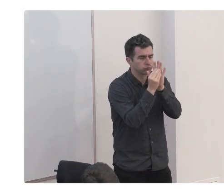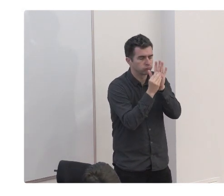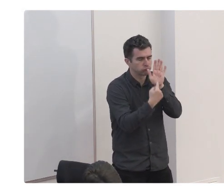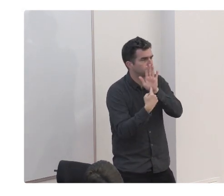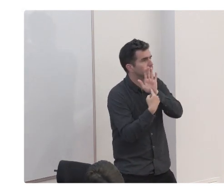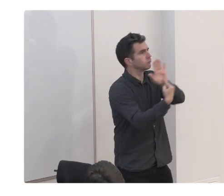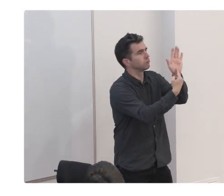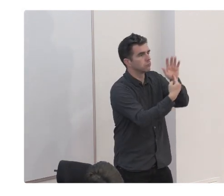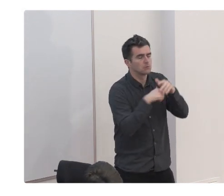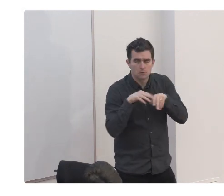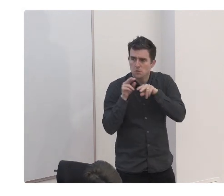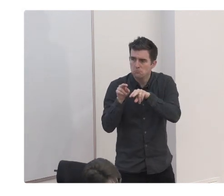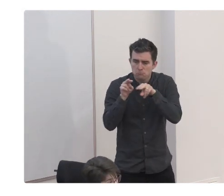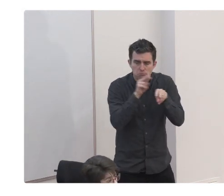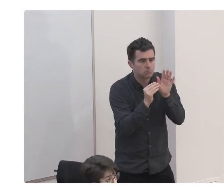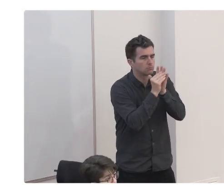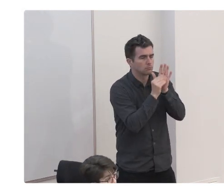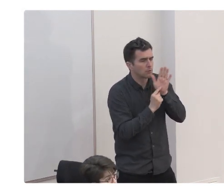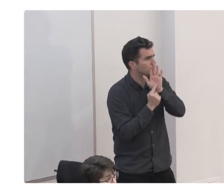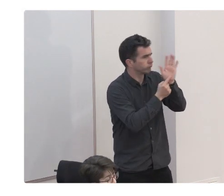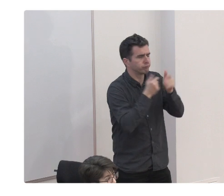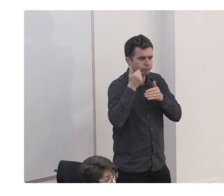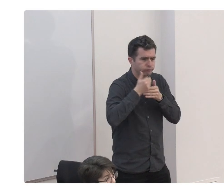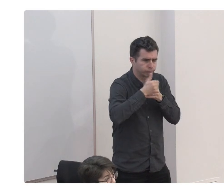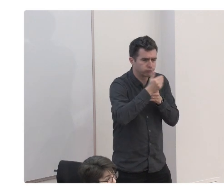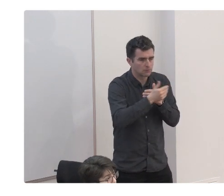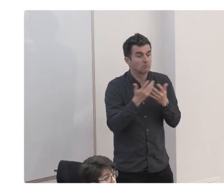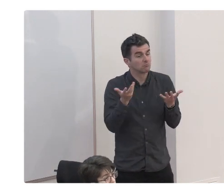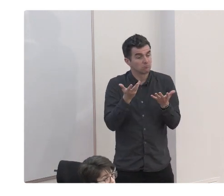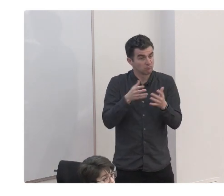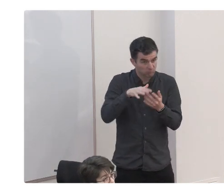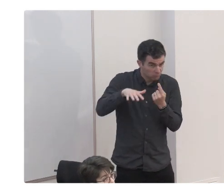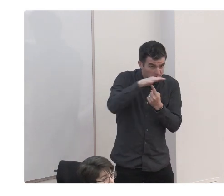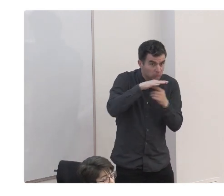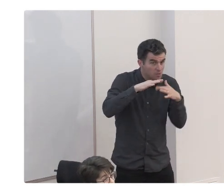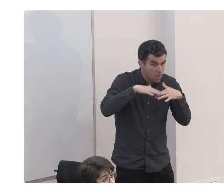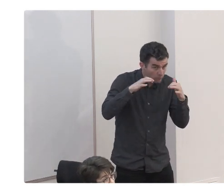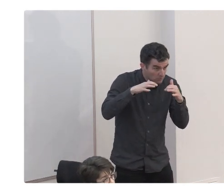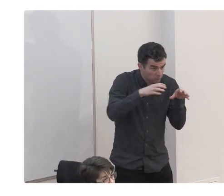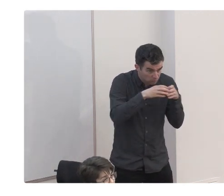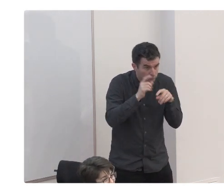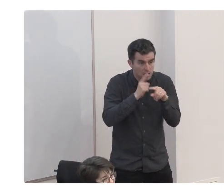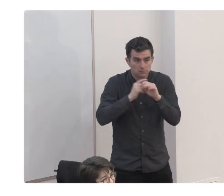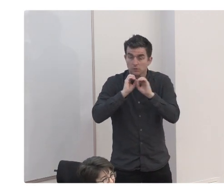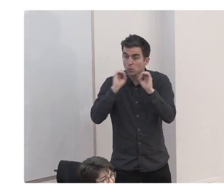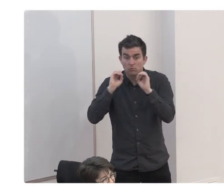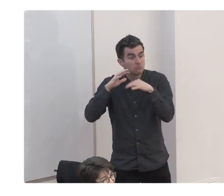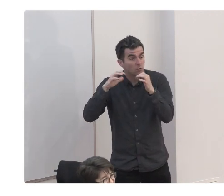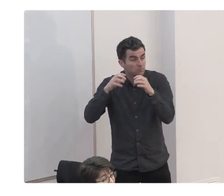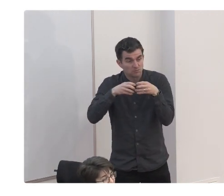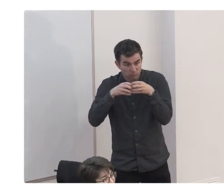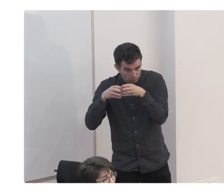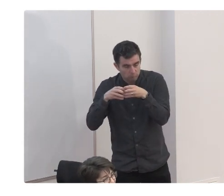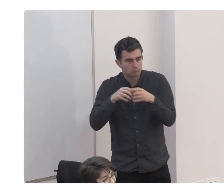with Disability, this is the articles, this is the law, this is the rule, and this is the thing that we are doing, this is our strength, and this is